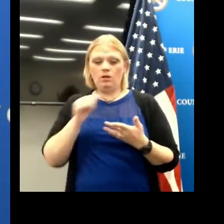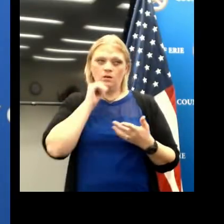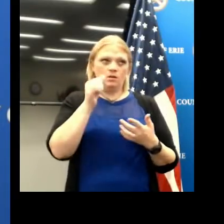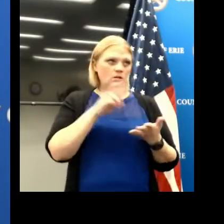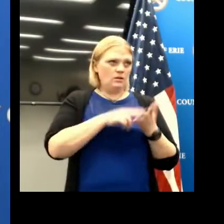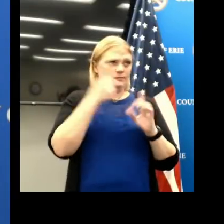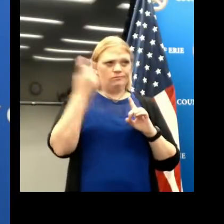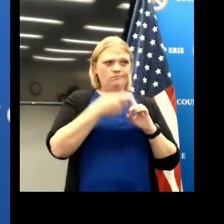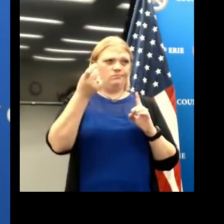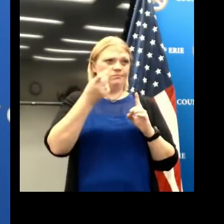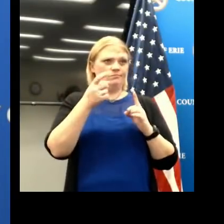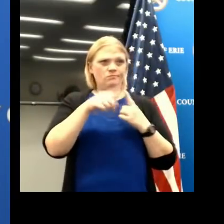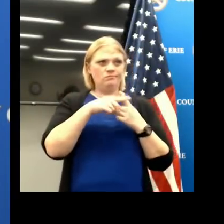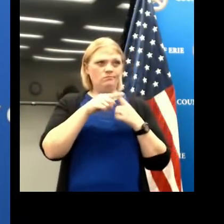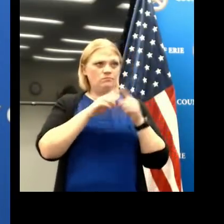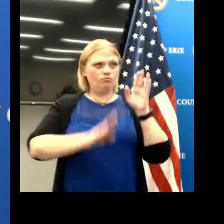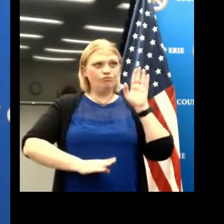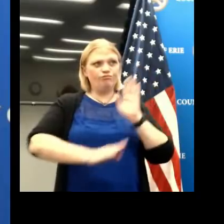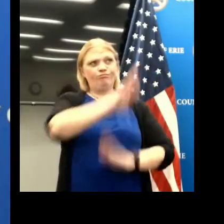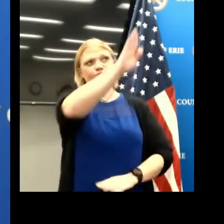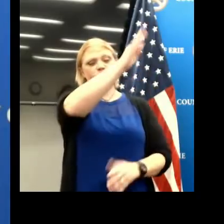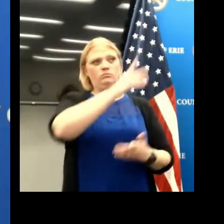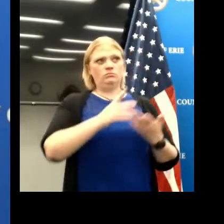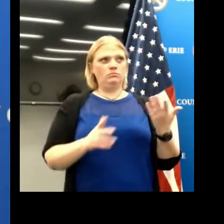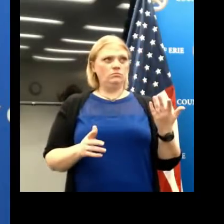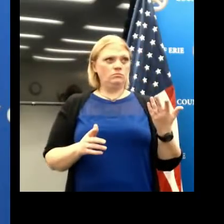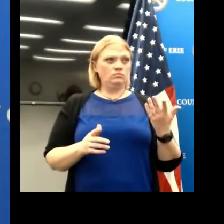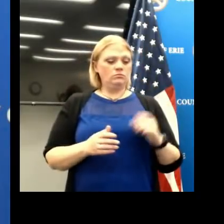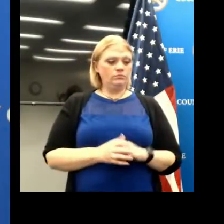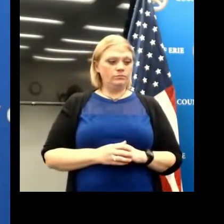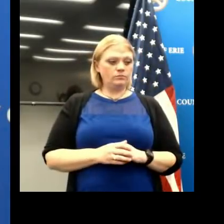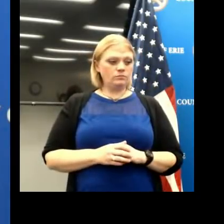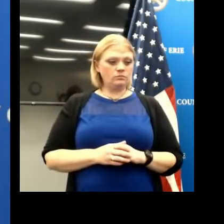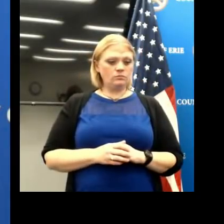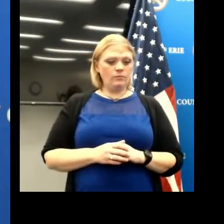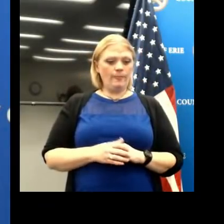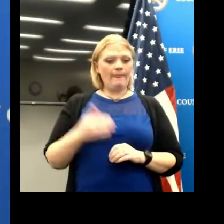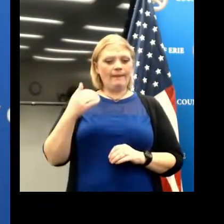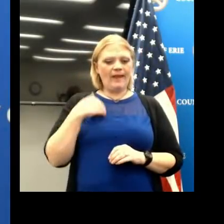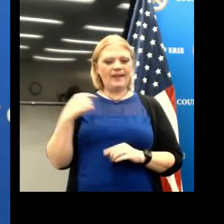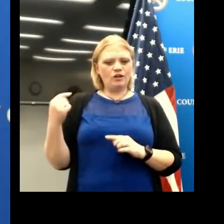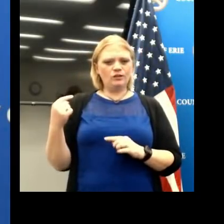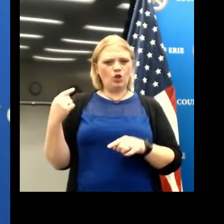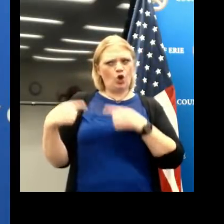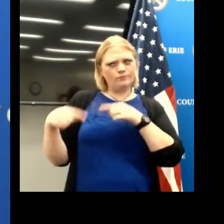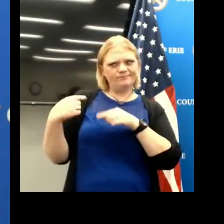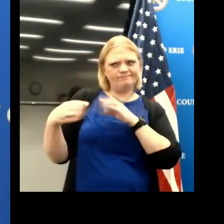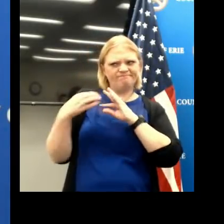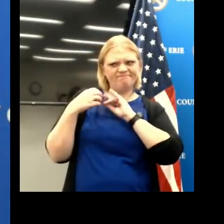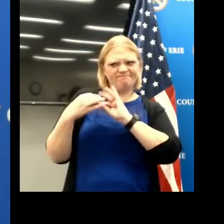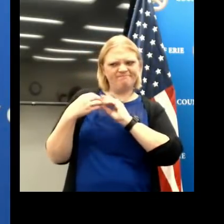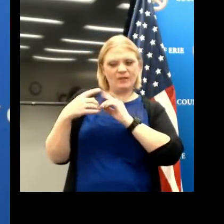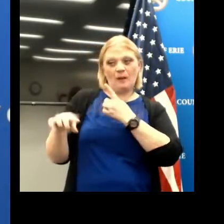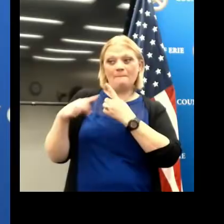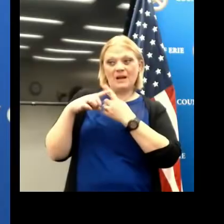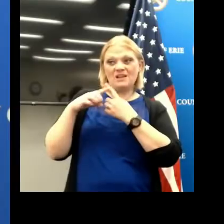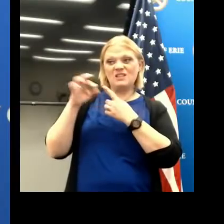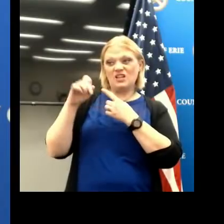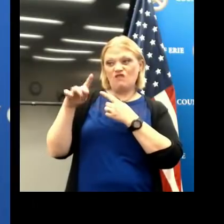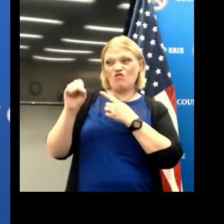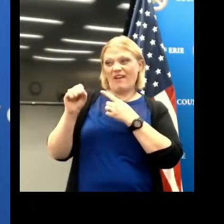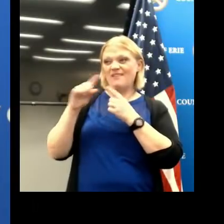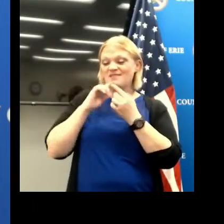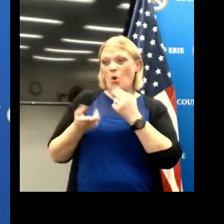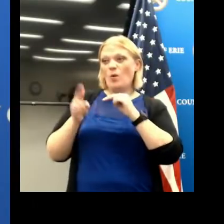going to shoot the positivity rate up. And there was one argument that was being made is, oh, the positivity rate's going up because